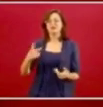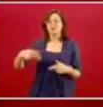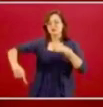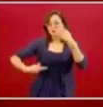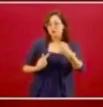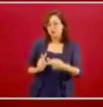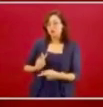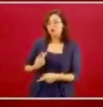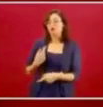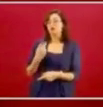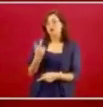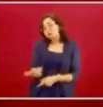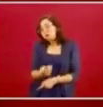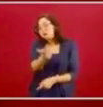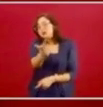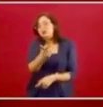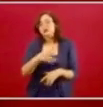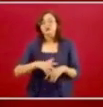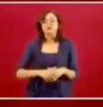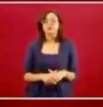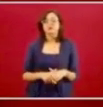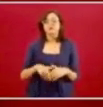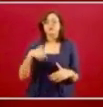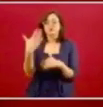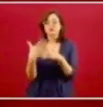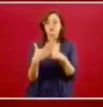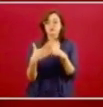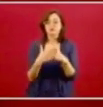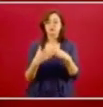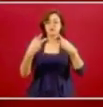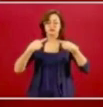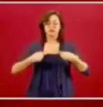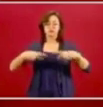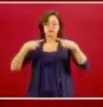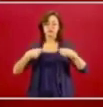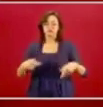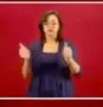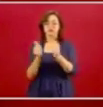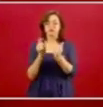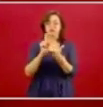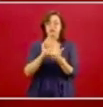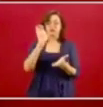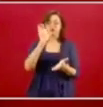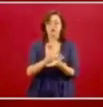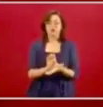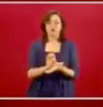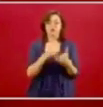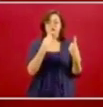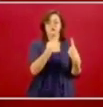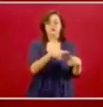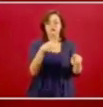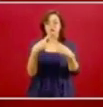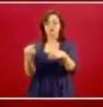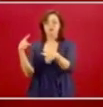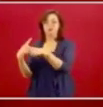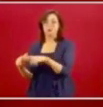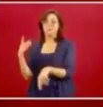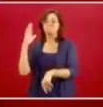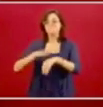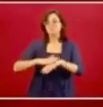And there is also a question that I'm being constantly asked, which is what protocol is going to